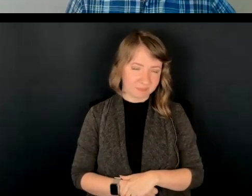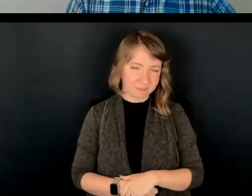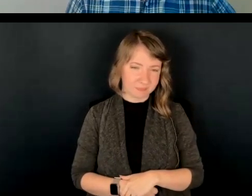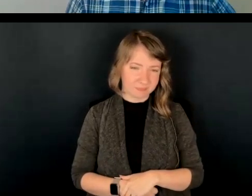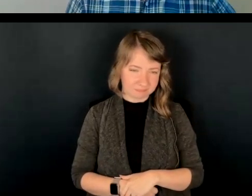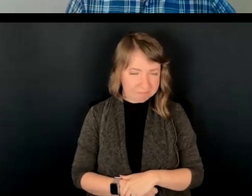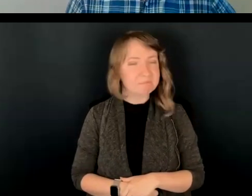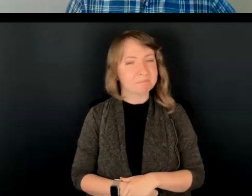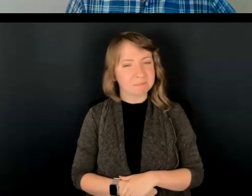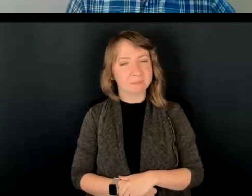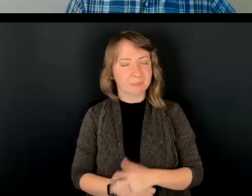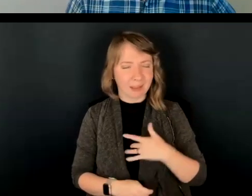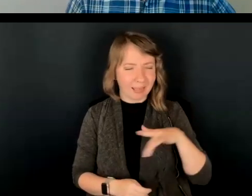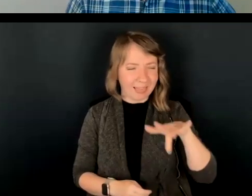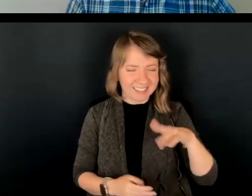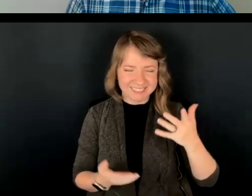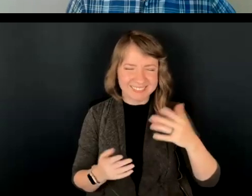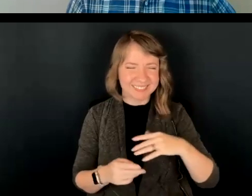You're unmuting myself.